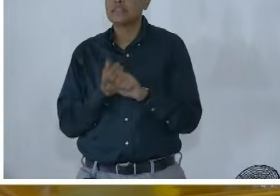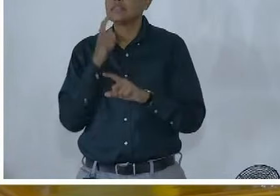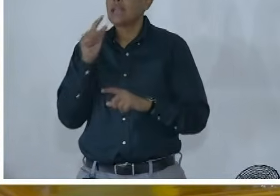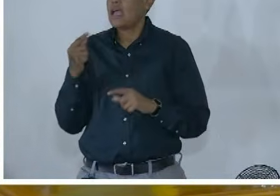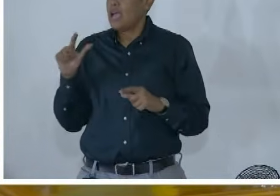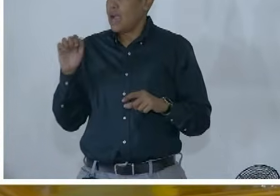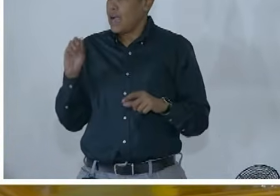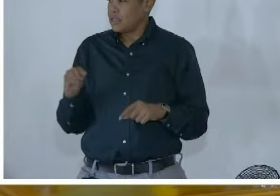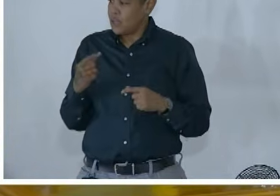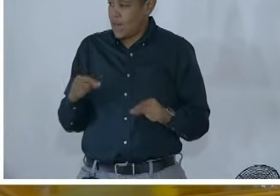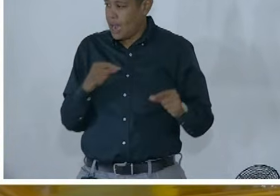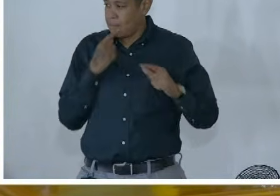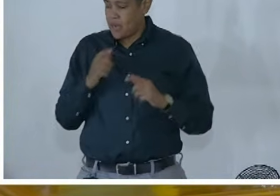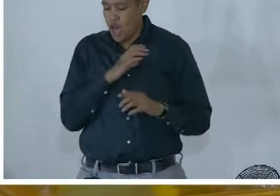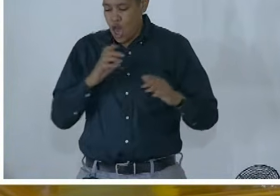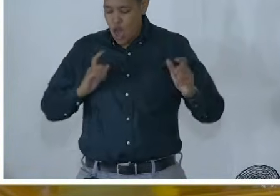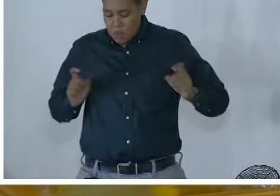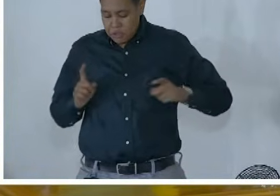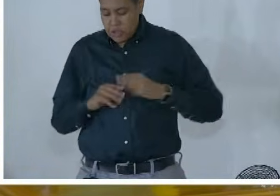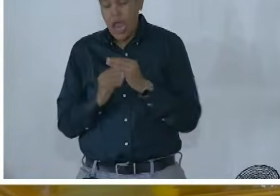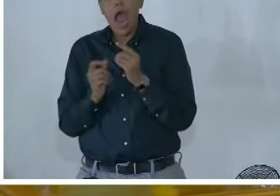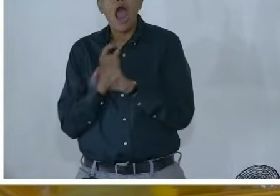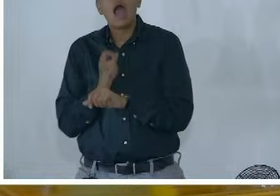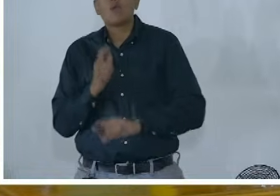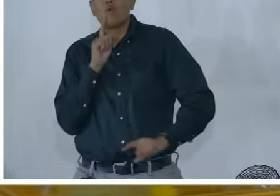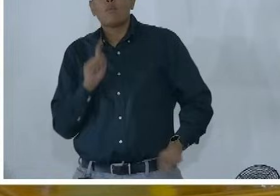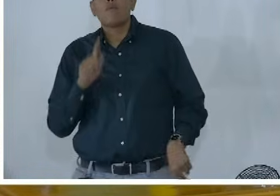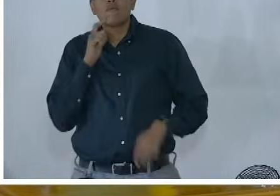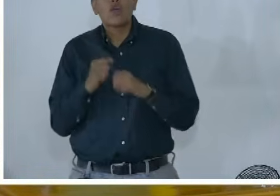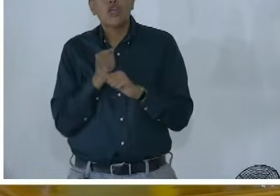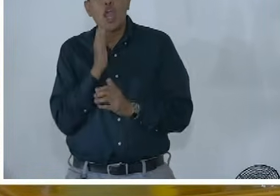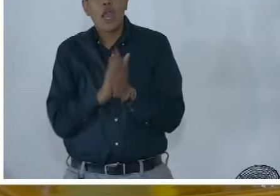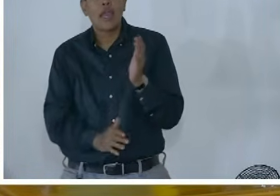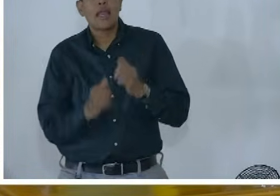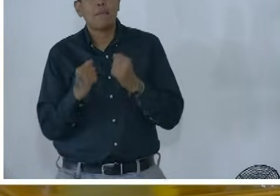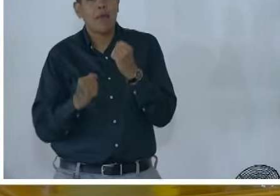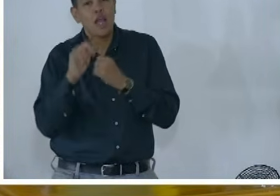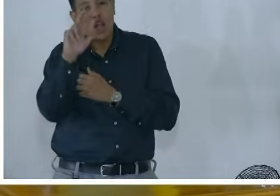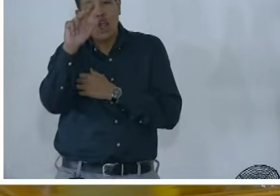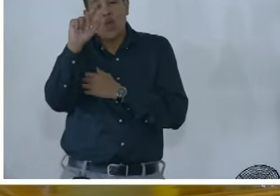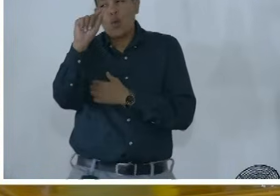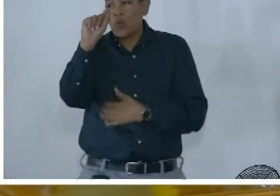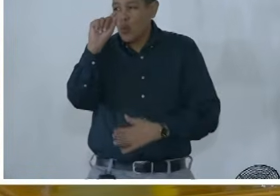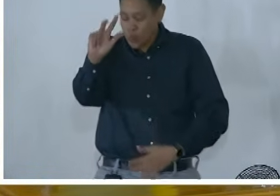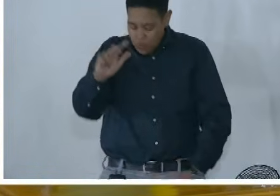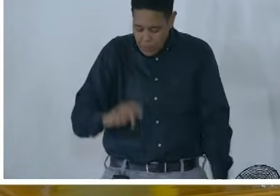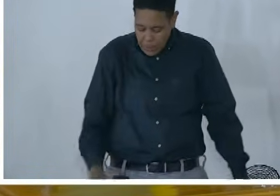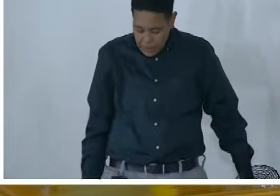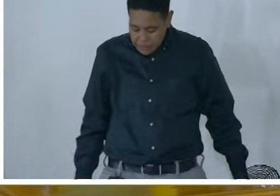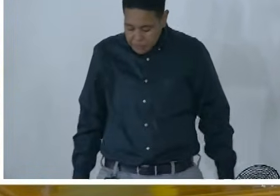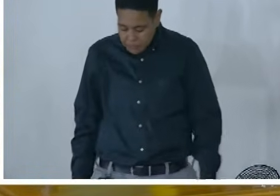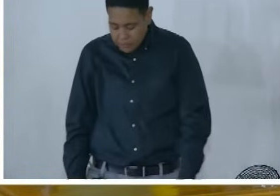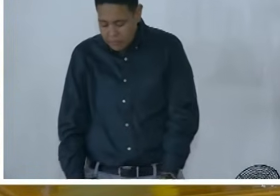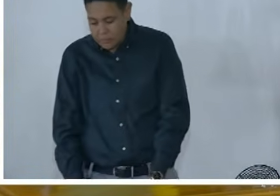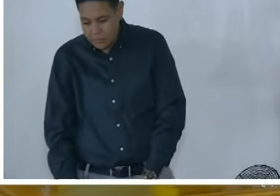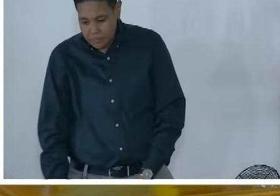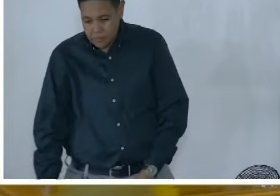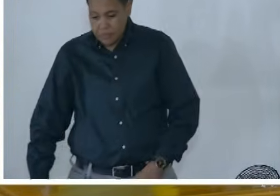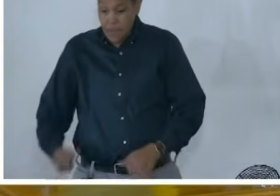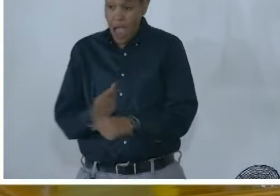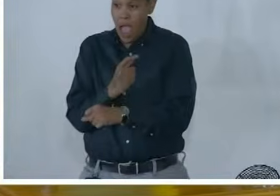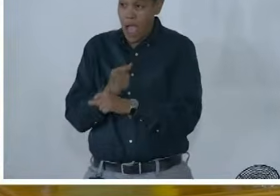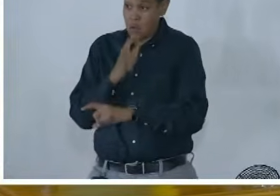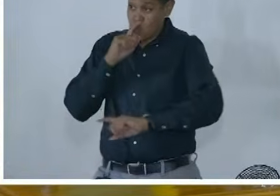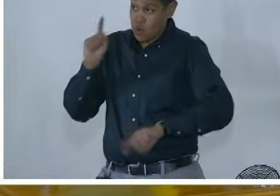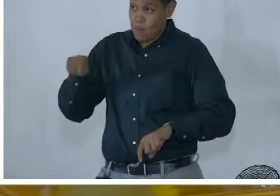Casino Gaming Commission Annual Report for the year ended March 31, 2023. Annual